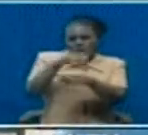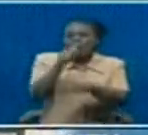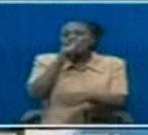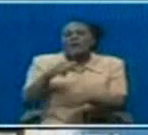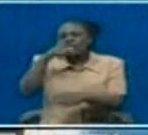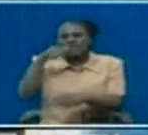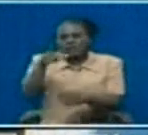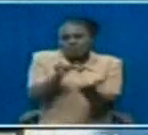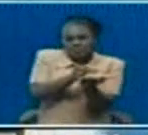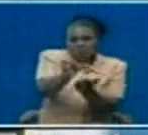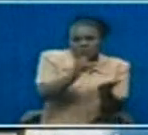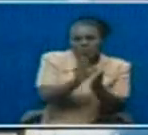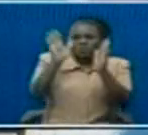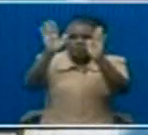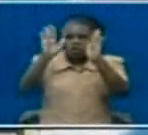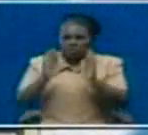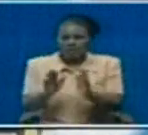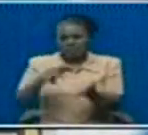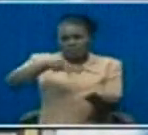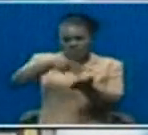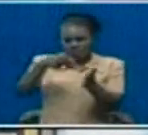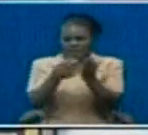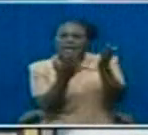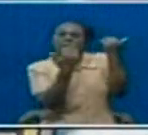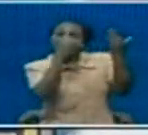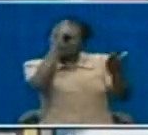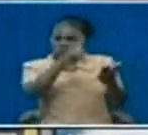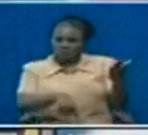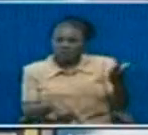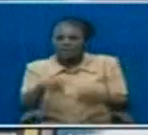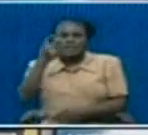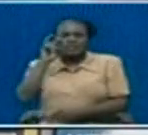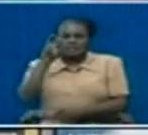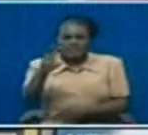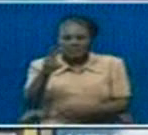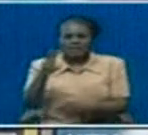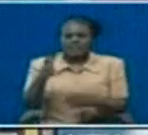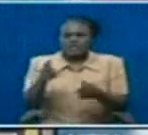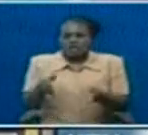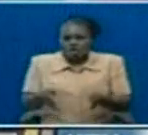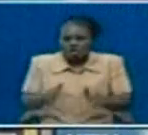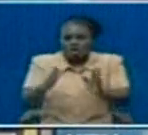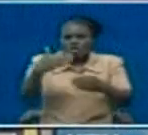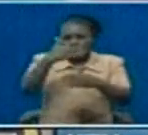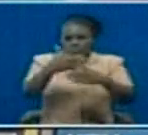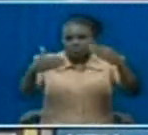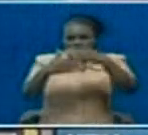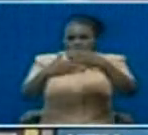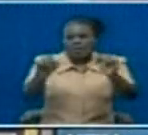into financing key projects. We expect, therefore, to see intensive road construction going